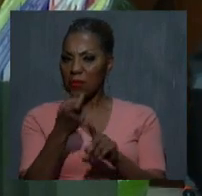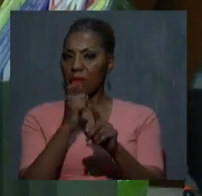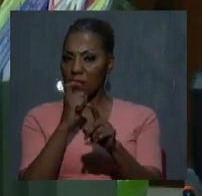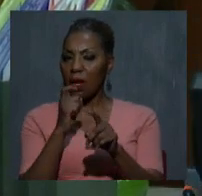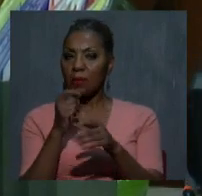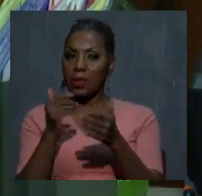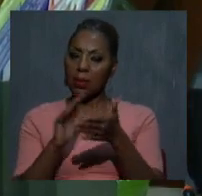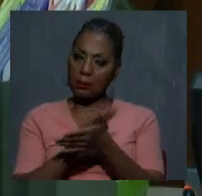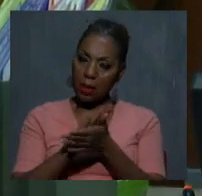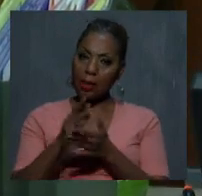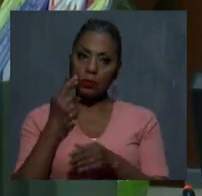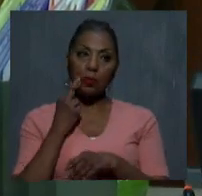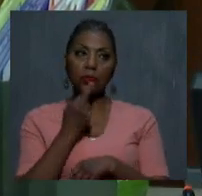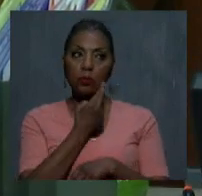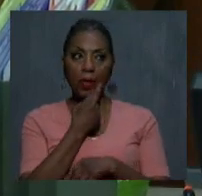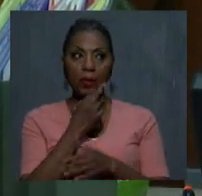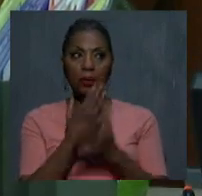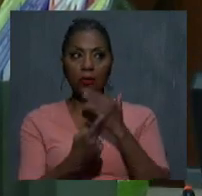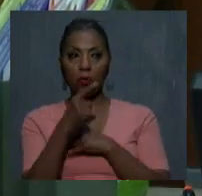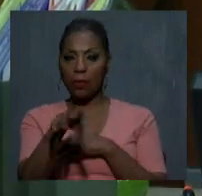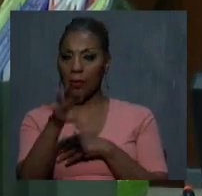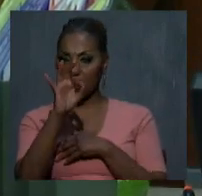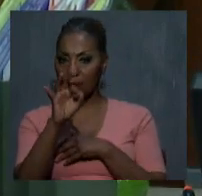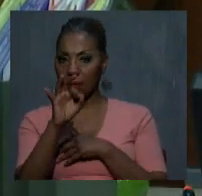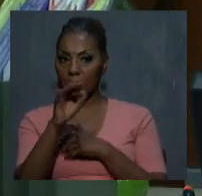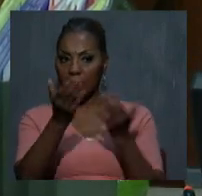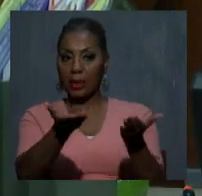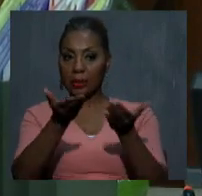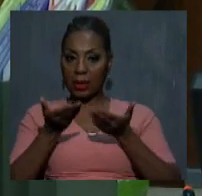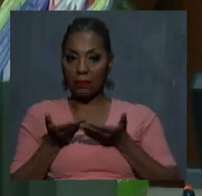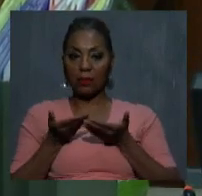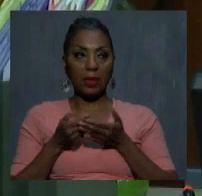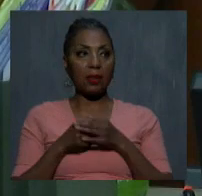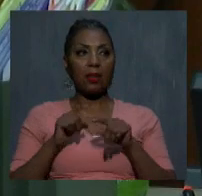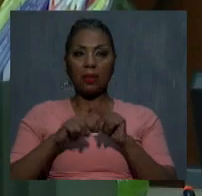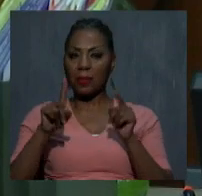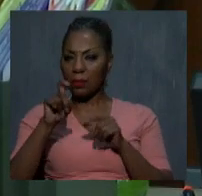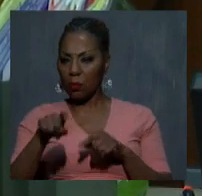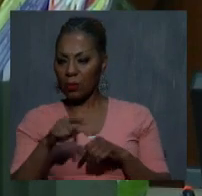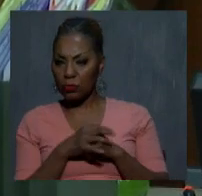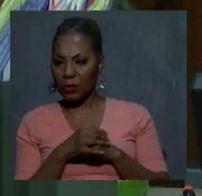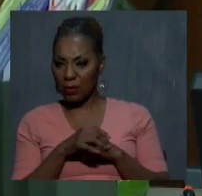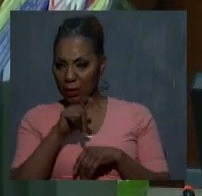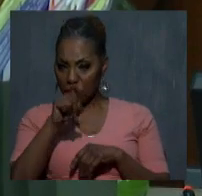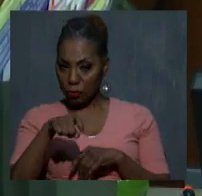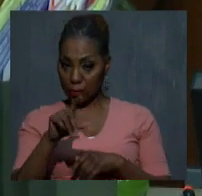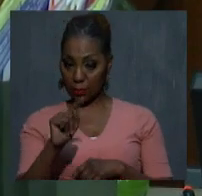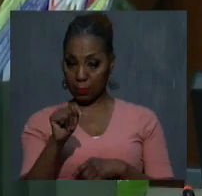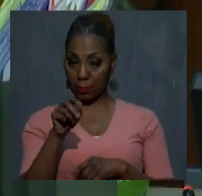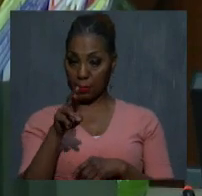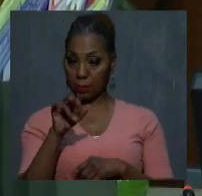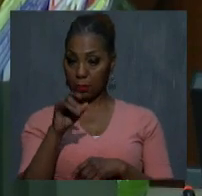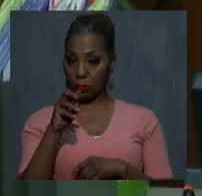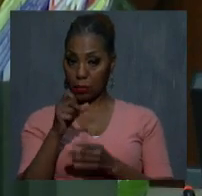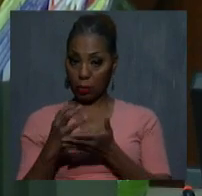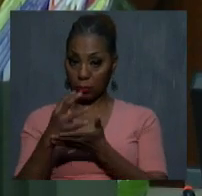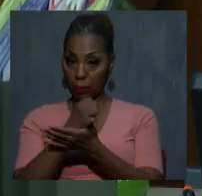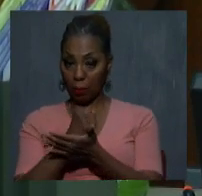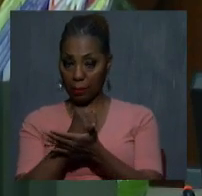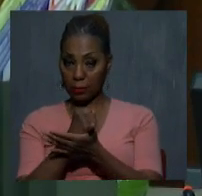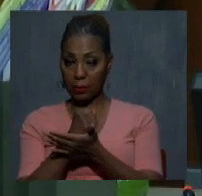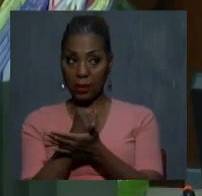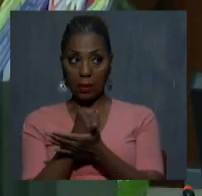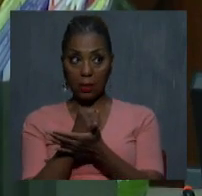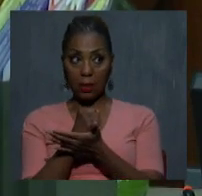somebody come and pick it up and deliver it to me, the question would be, should Trios collect